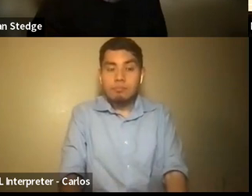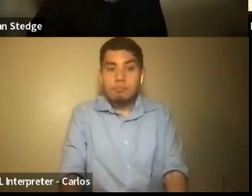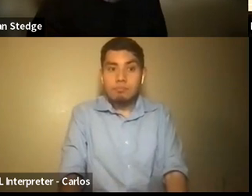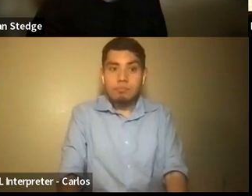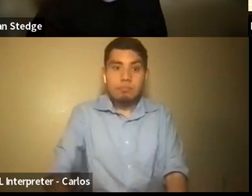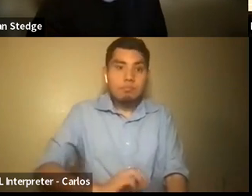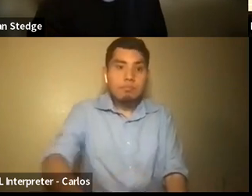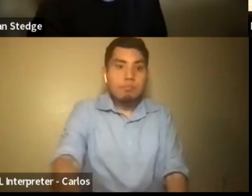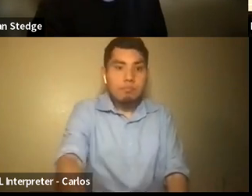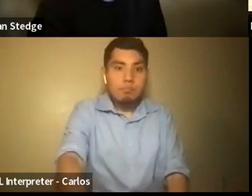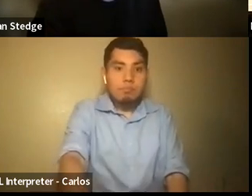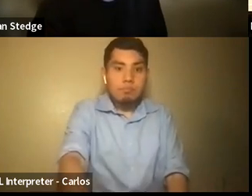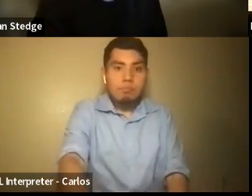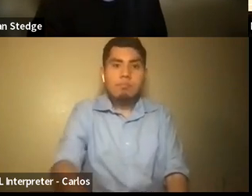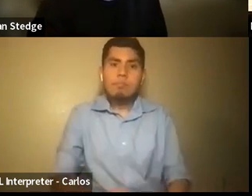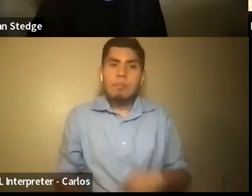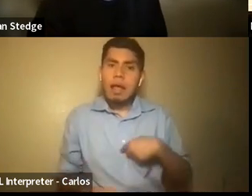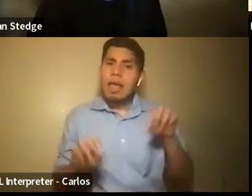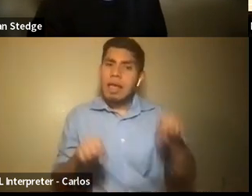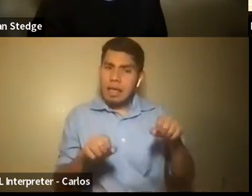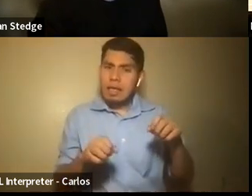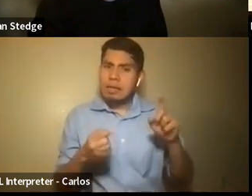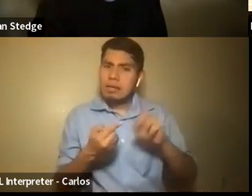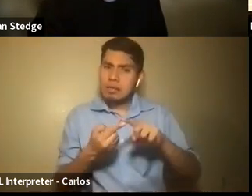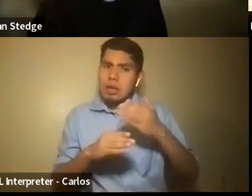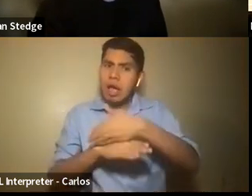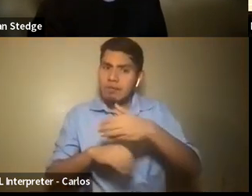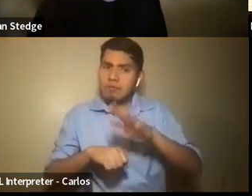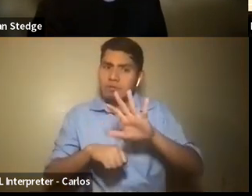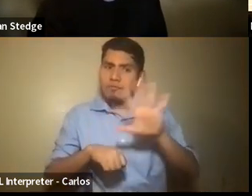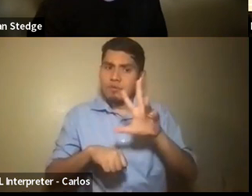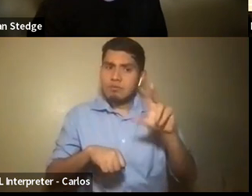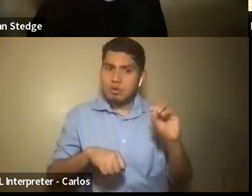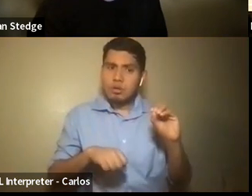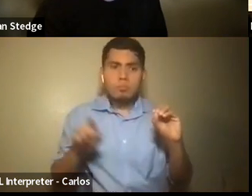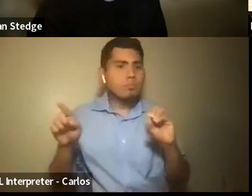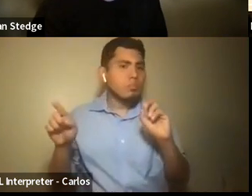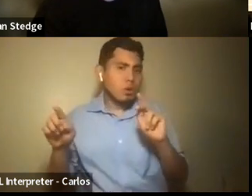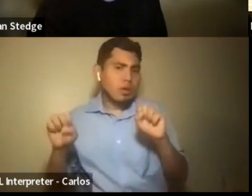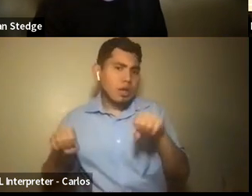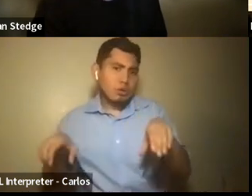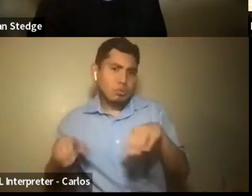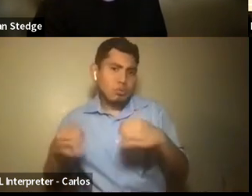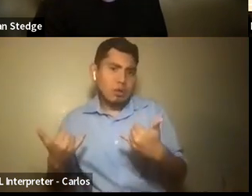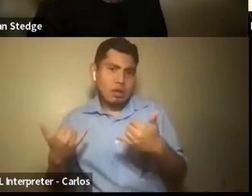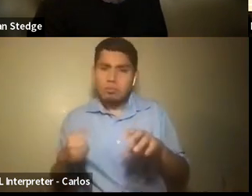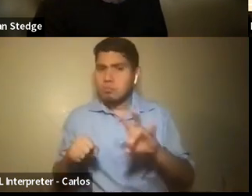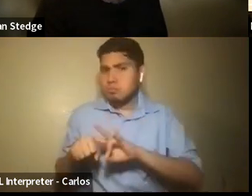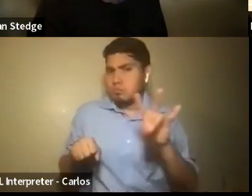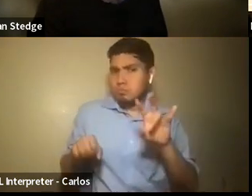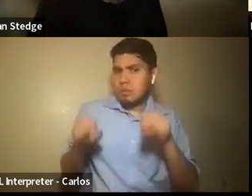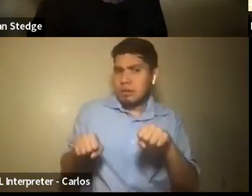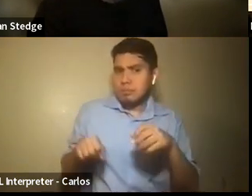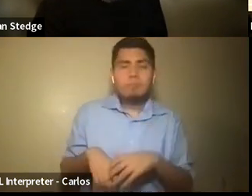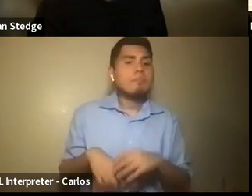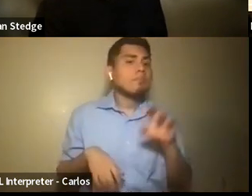I can't do it until about after 5:30. Well, we can just do it at this time. Let's do it at 7. Yeah.